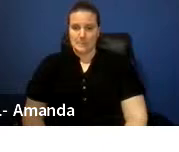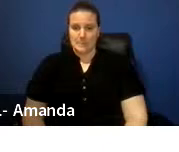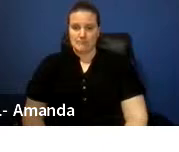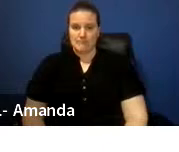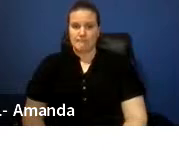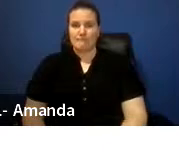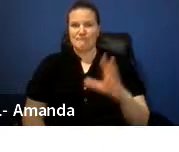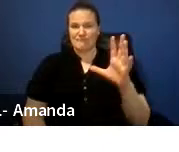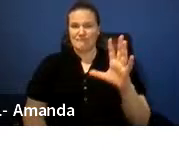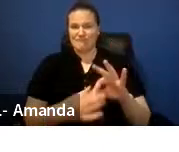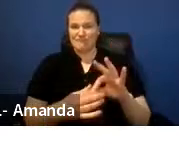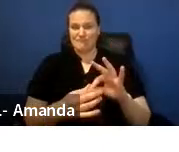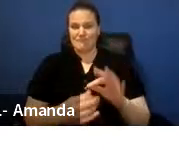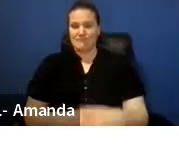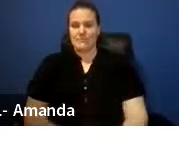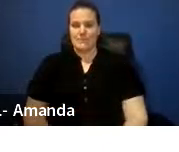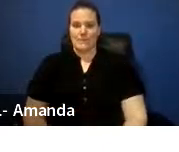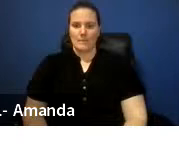1-646-931-3860.